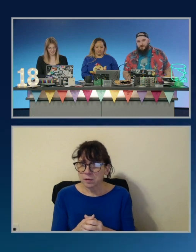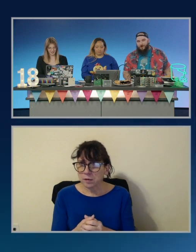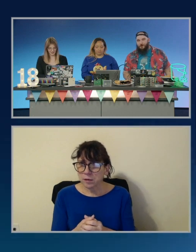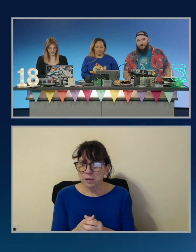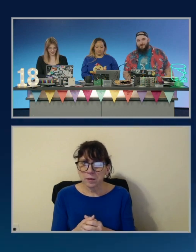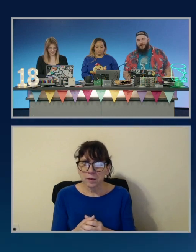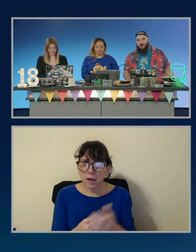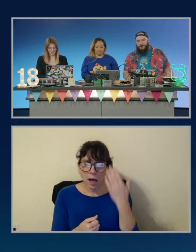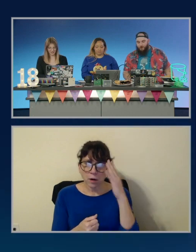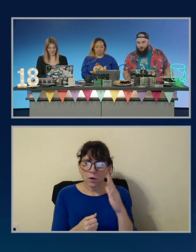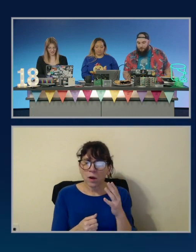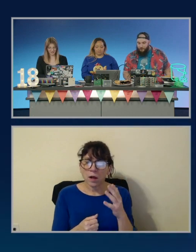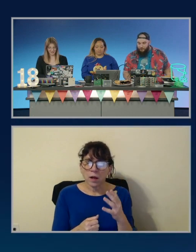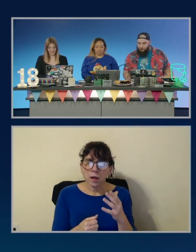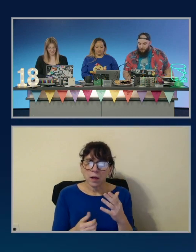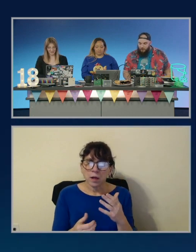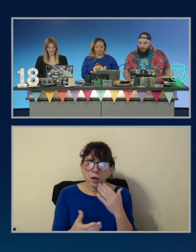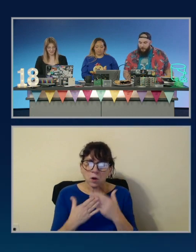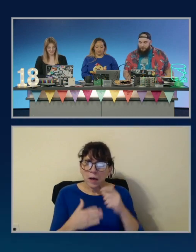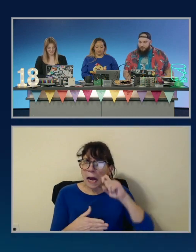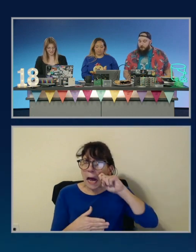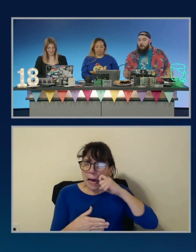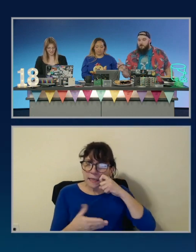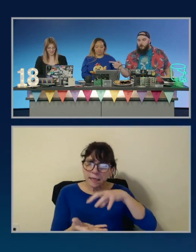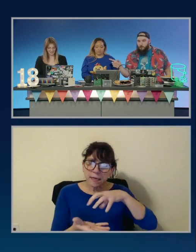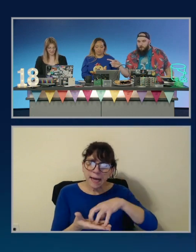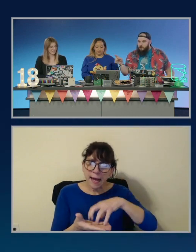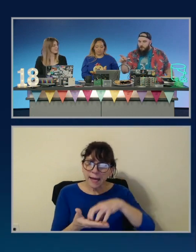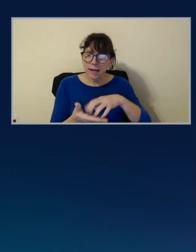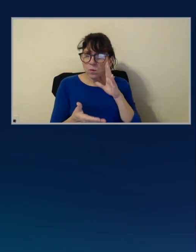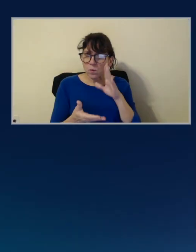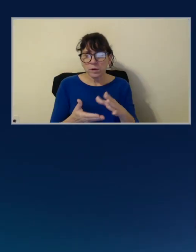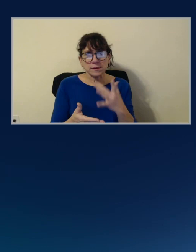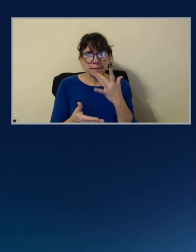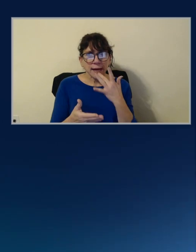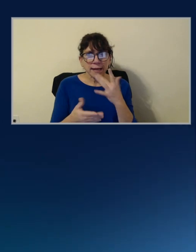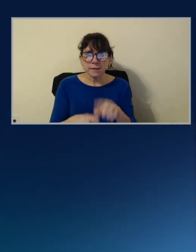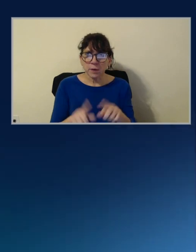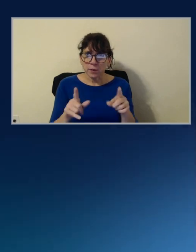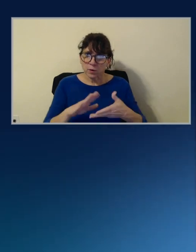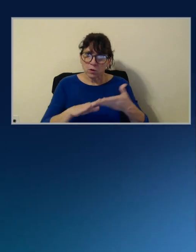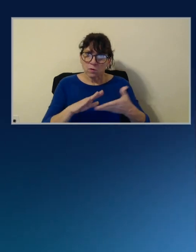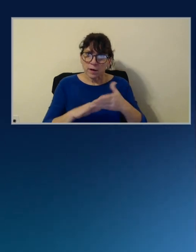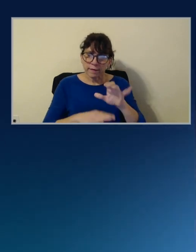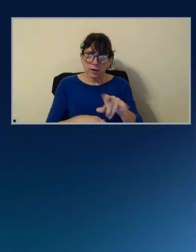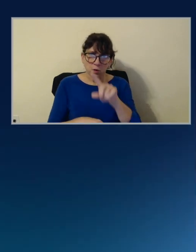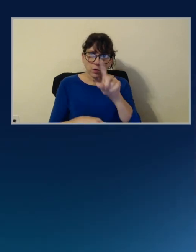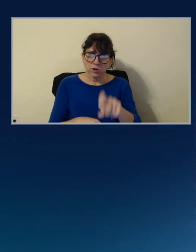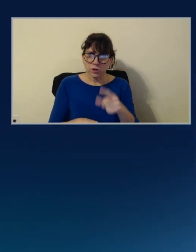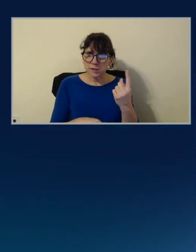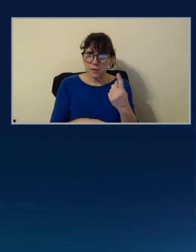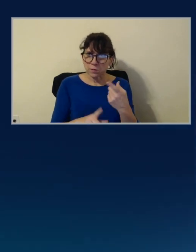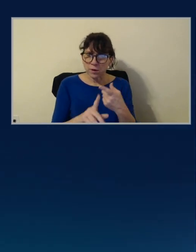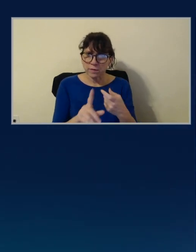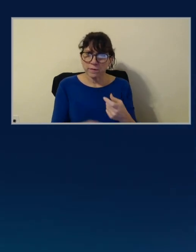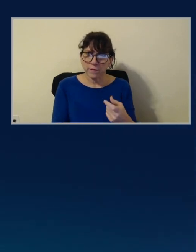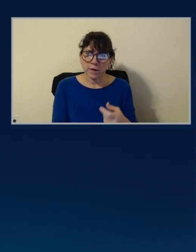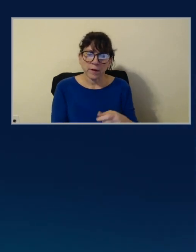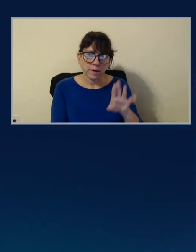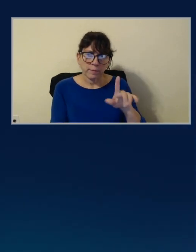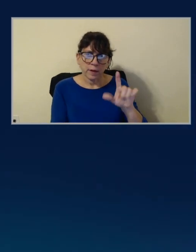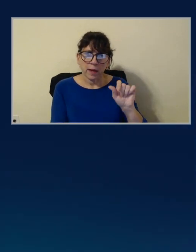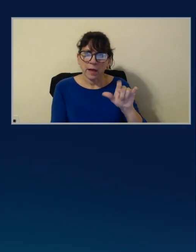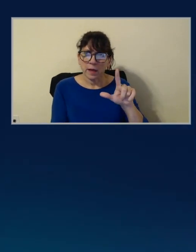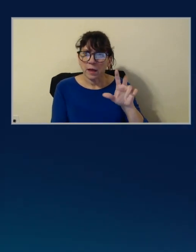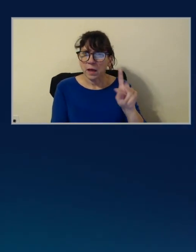know how good an onion cake would be, but that's good. So while you're running that, there's a question here, somebody from Blaylock. Not sure if this has been